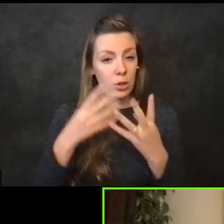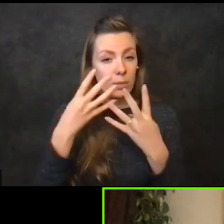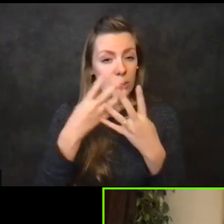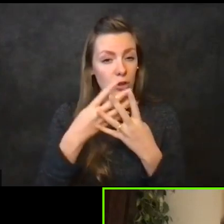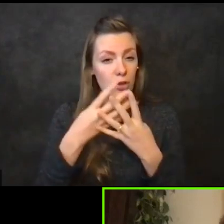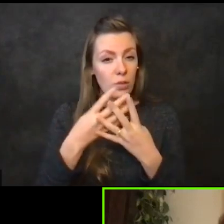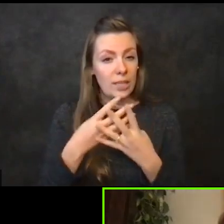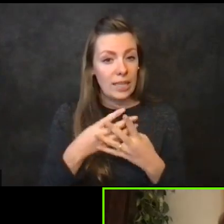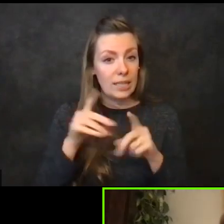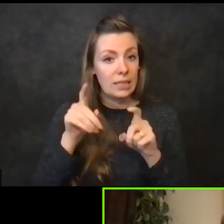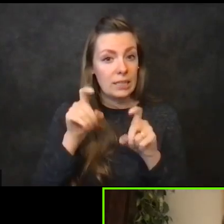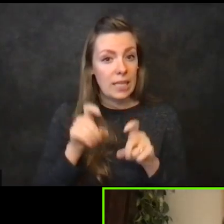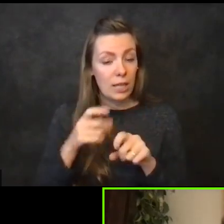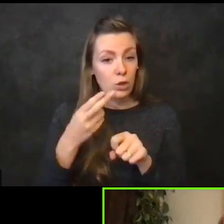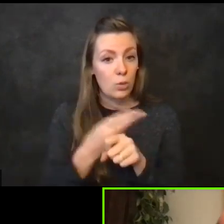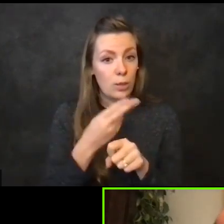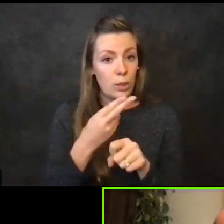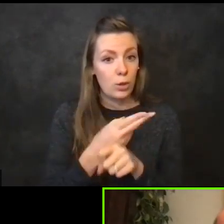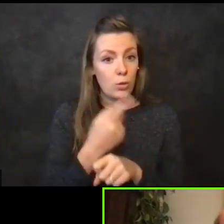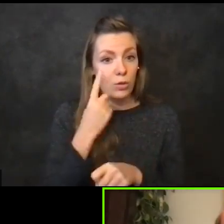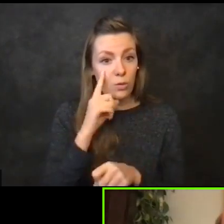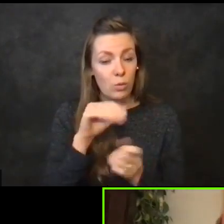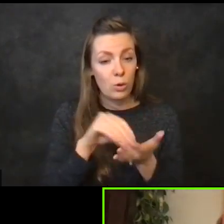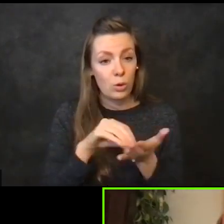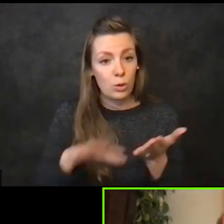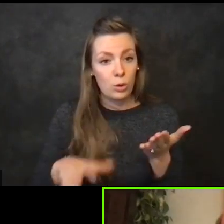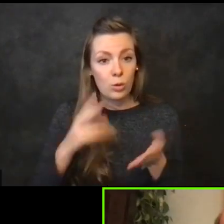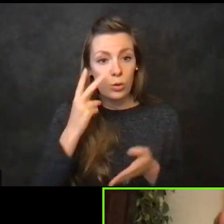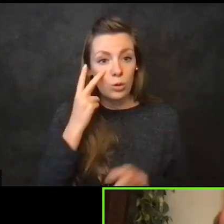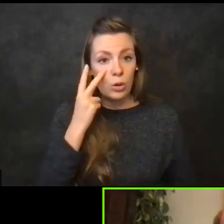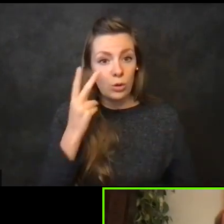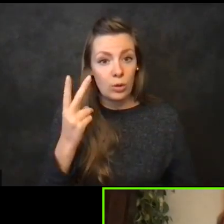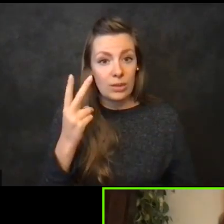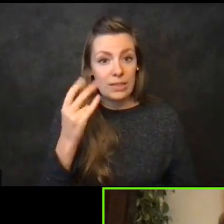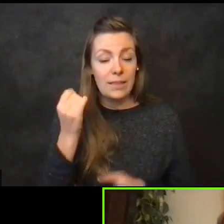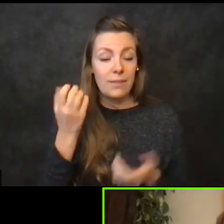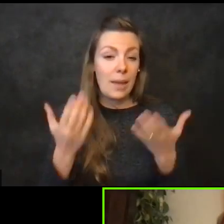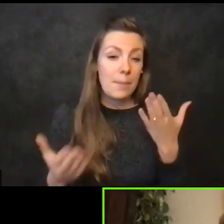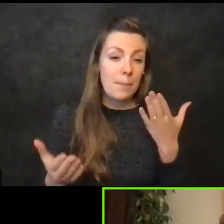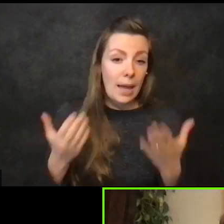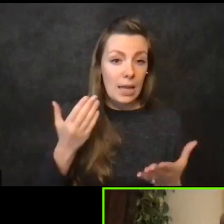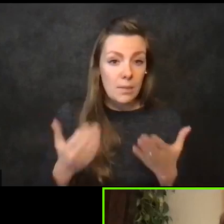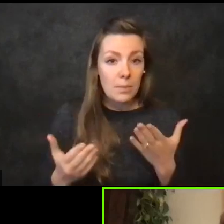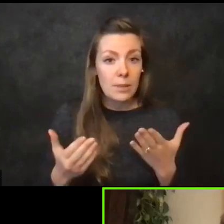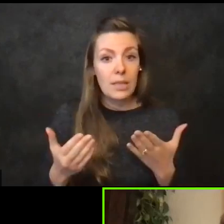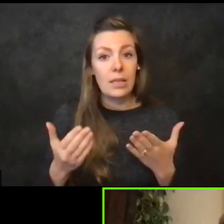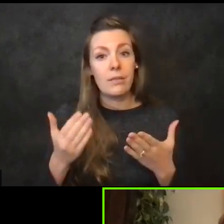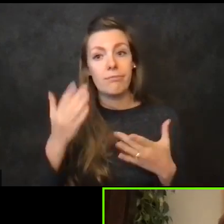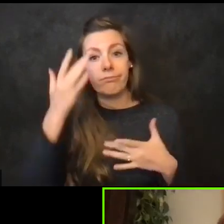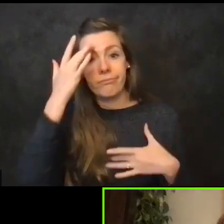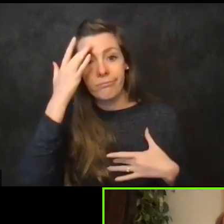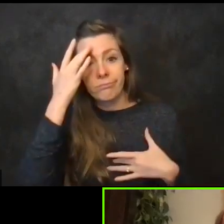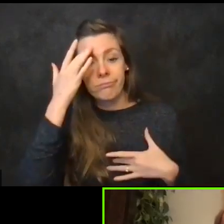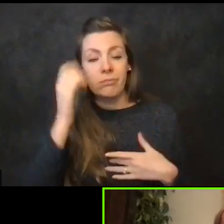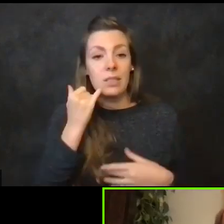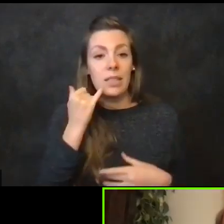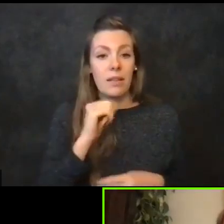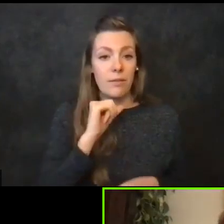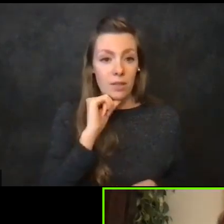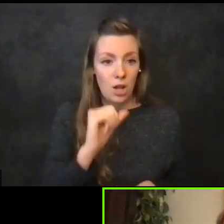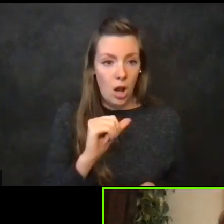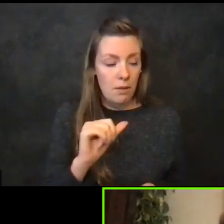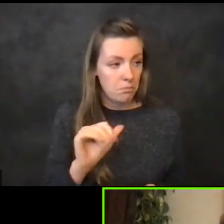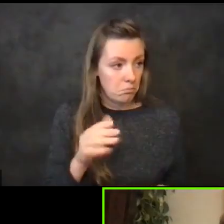be used for students to see if they might be infected. And if not, then that's